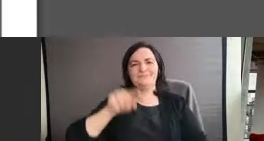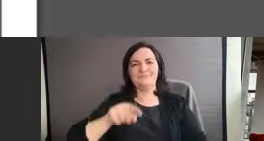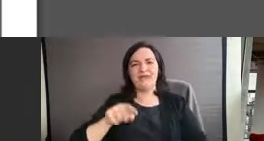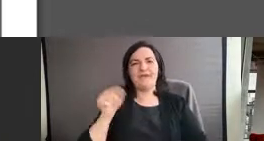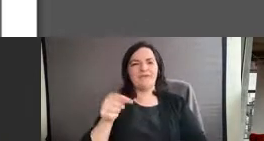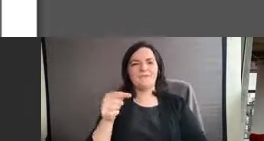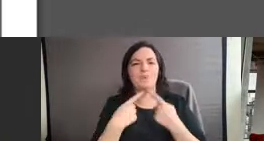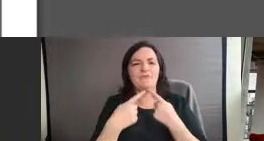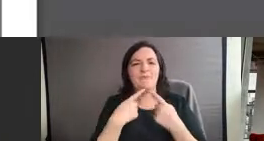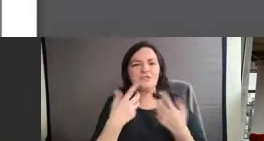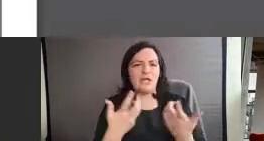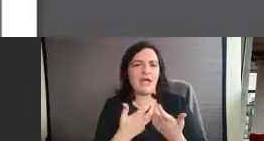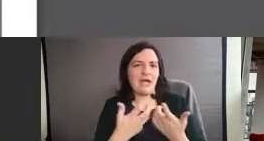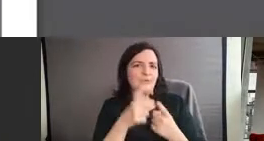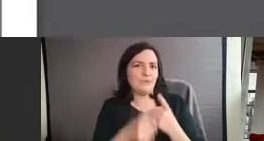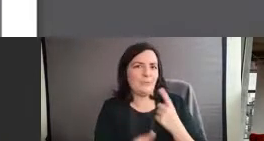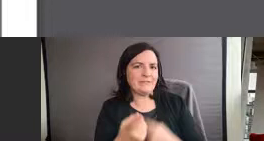with some